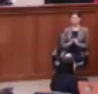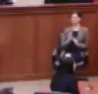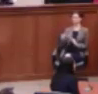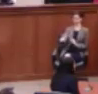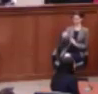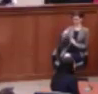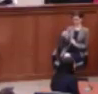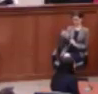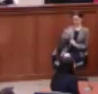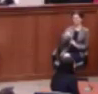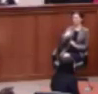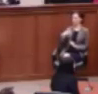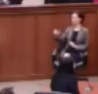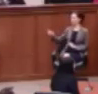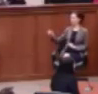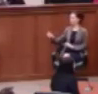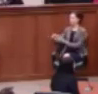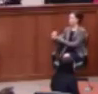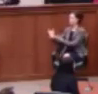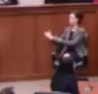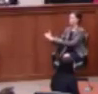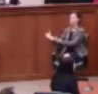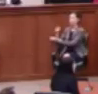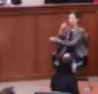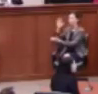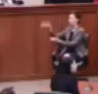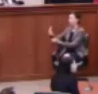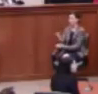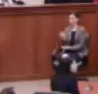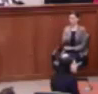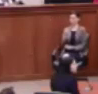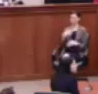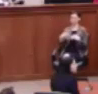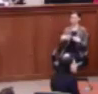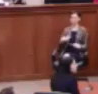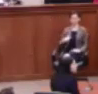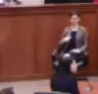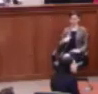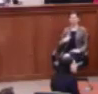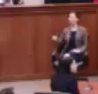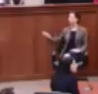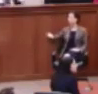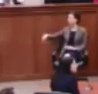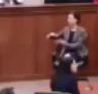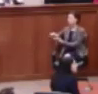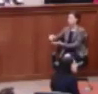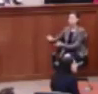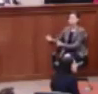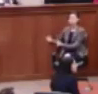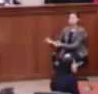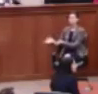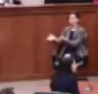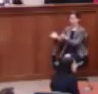me know what the students at LSD wanted for their future options. And these students gave a request for us to start a